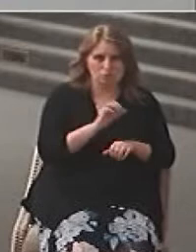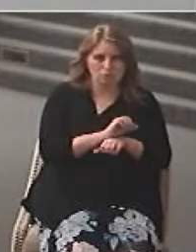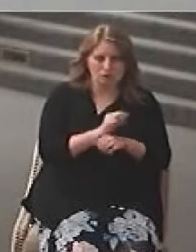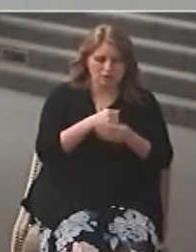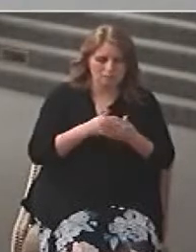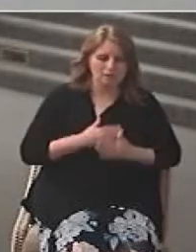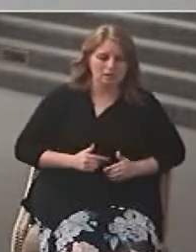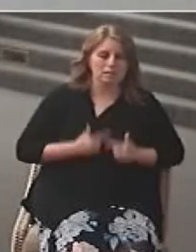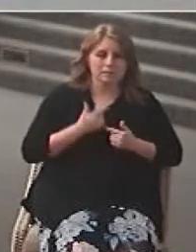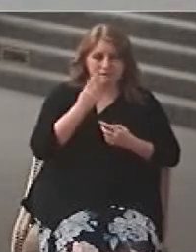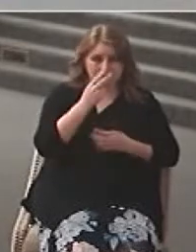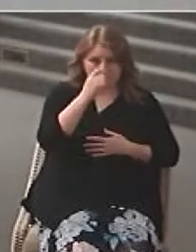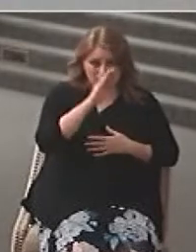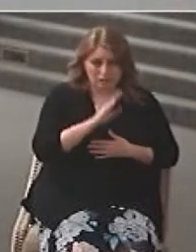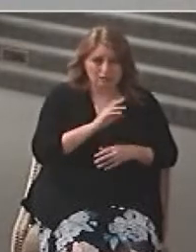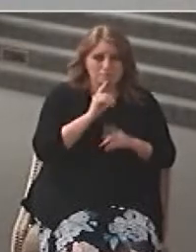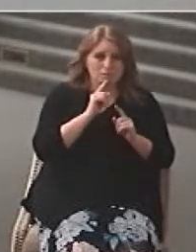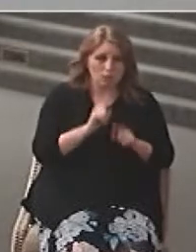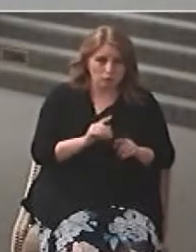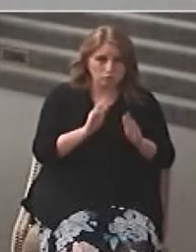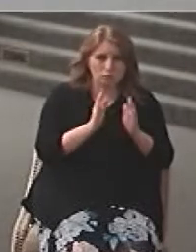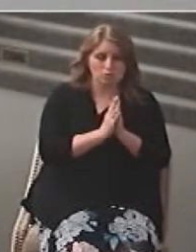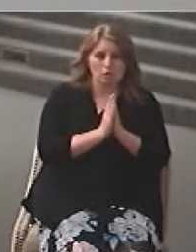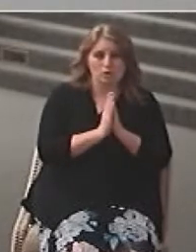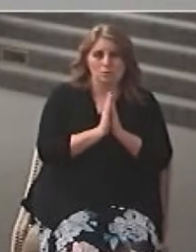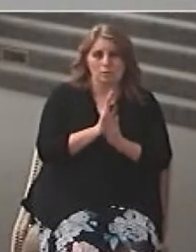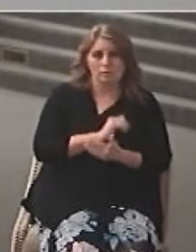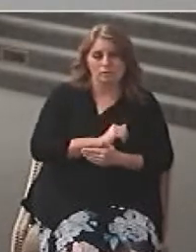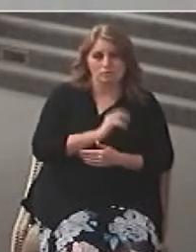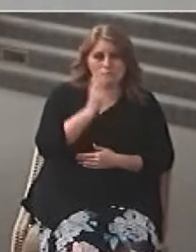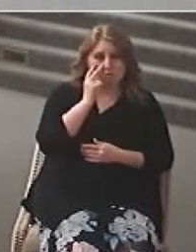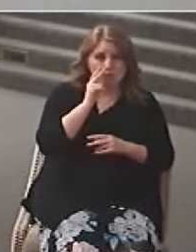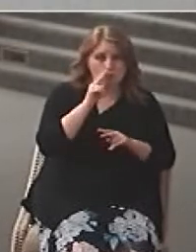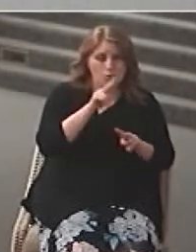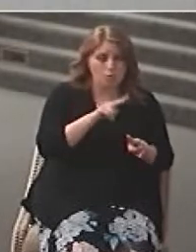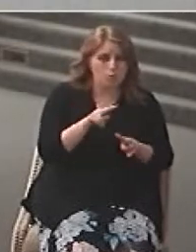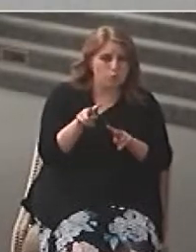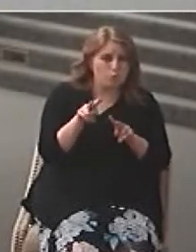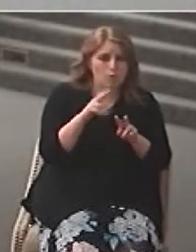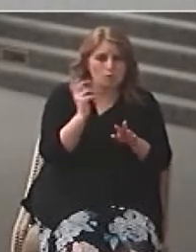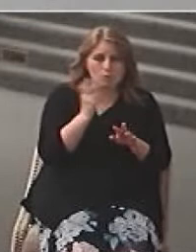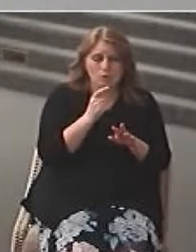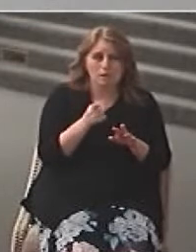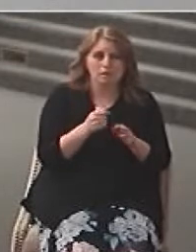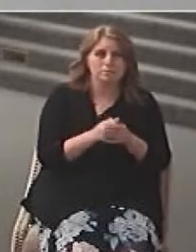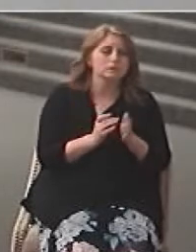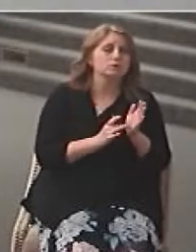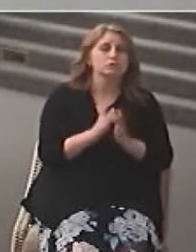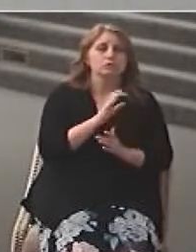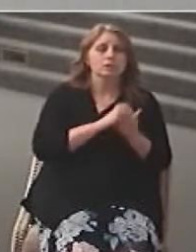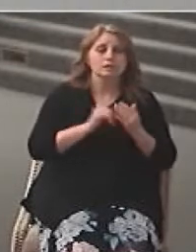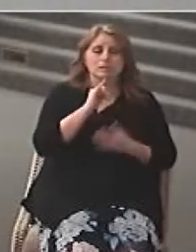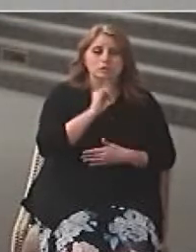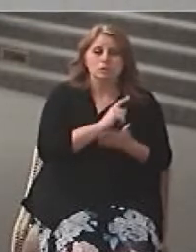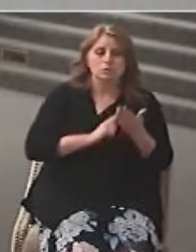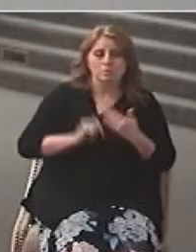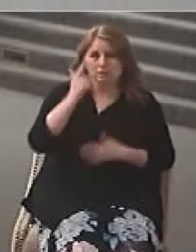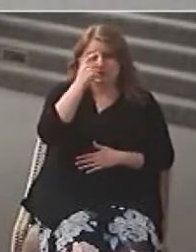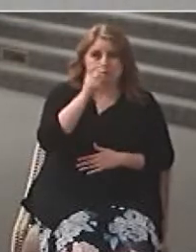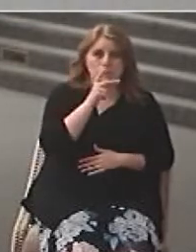see God answer prayers before my very eyes. Jesus Christ is Lord because of the fact of who He